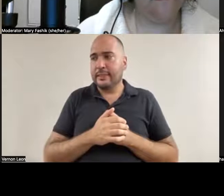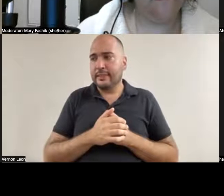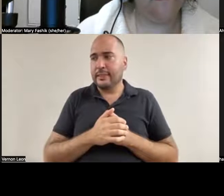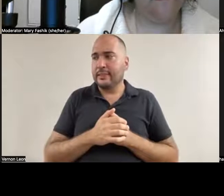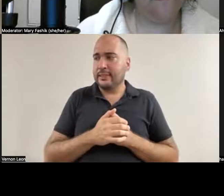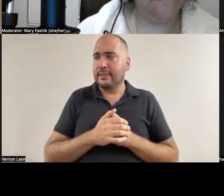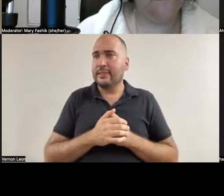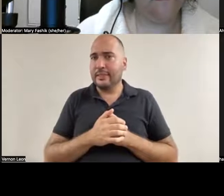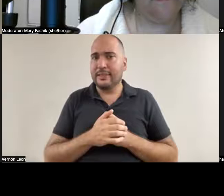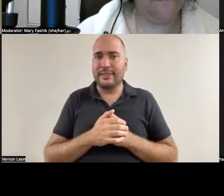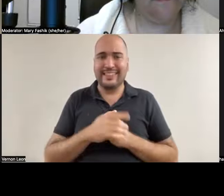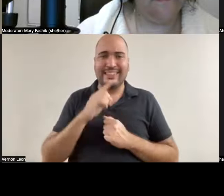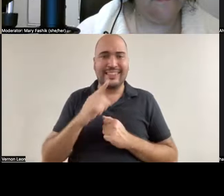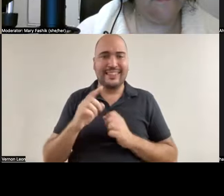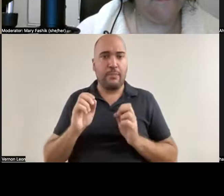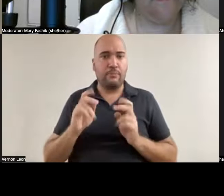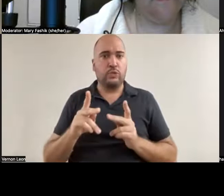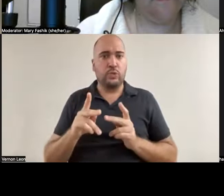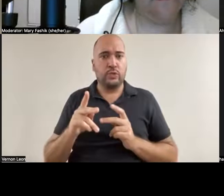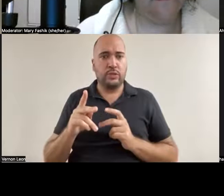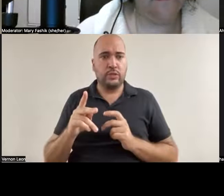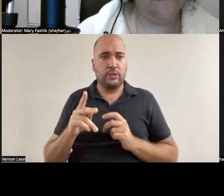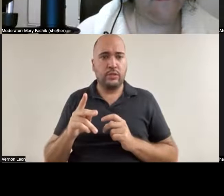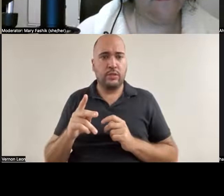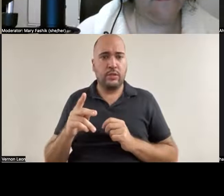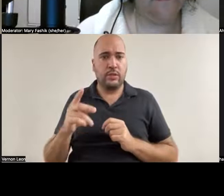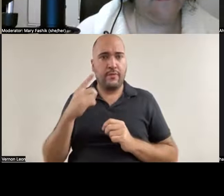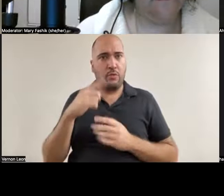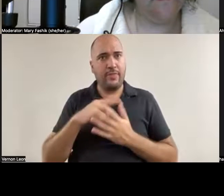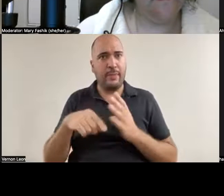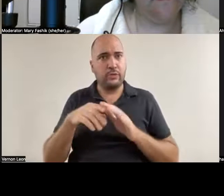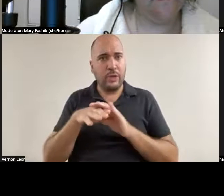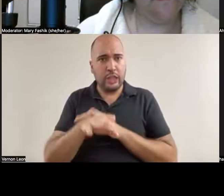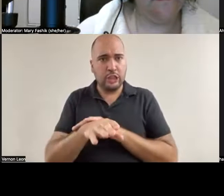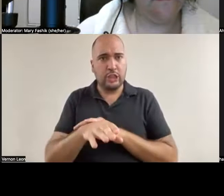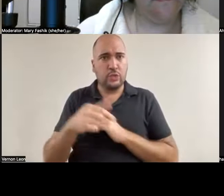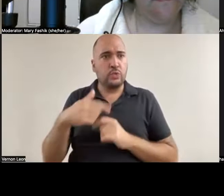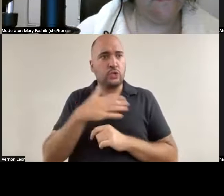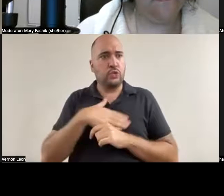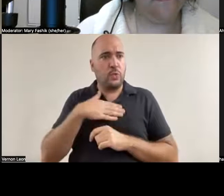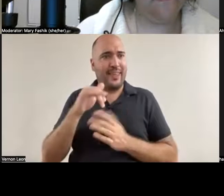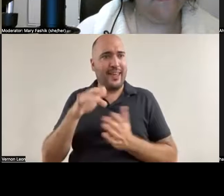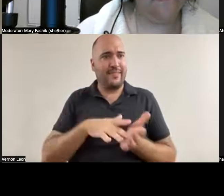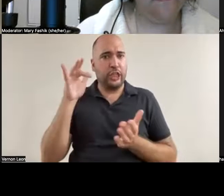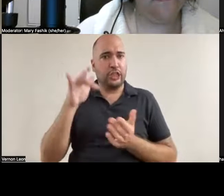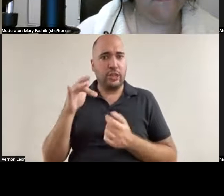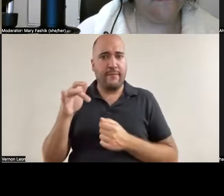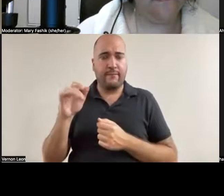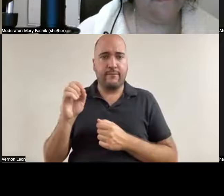it is an opportunity offered for them to enjoy the advantage